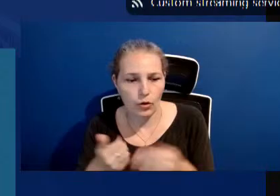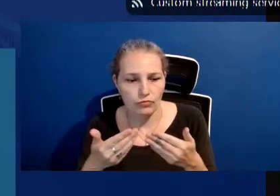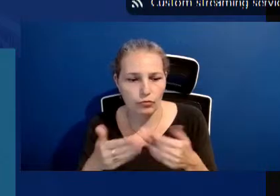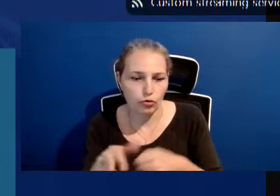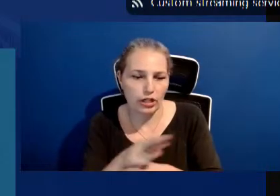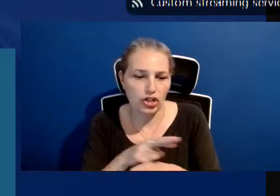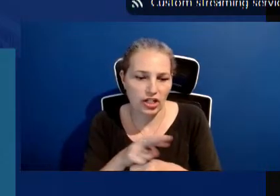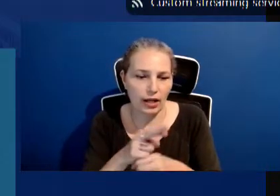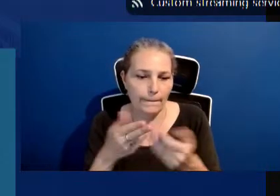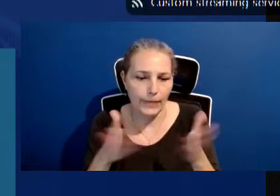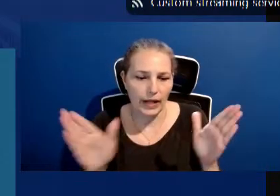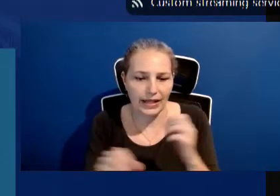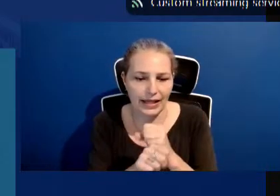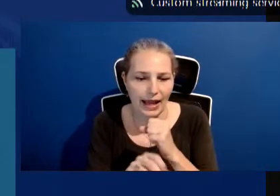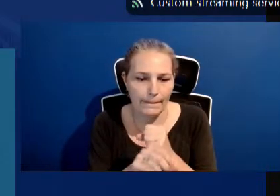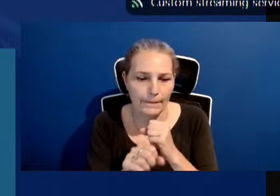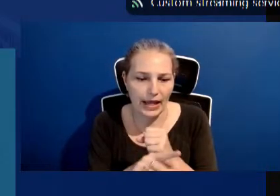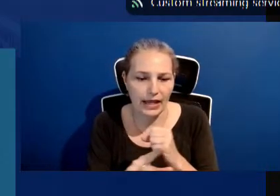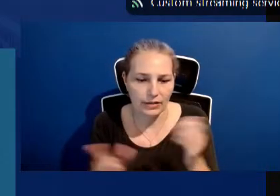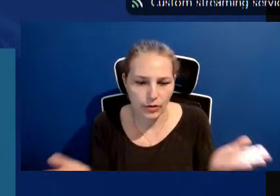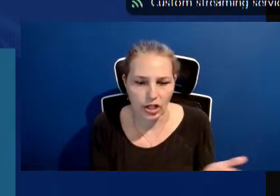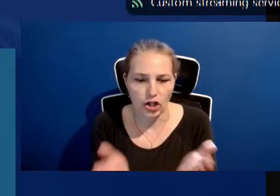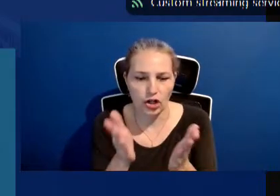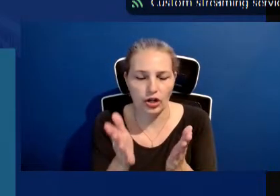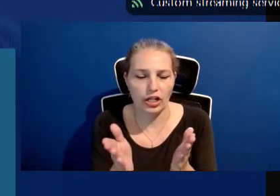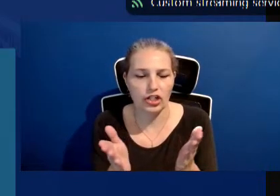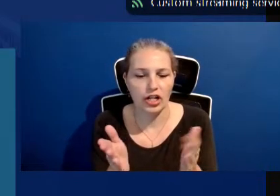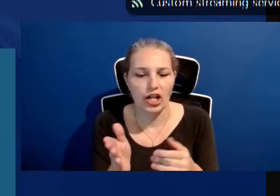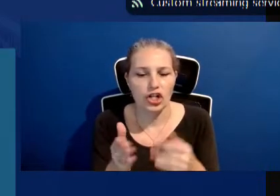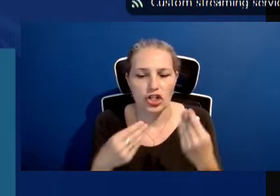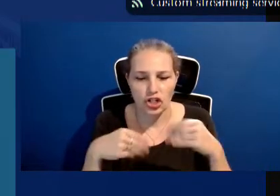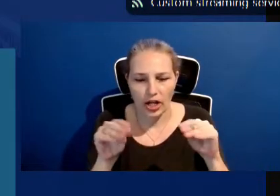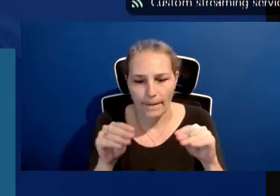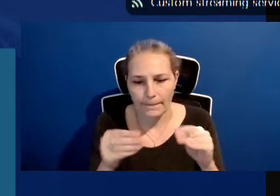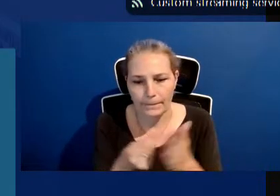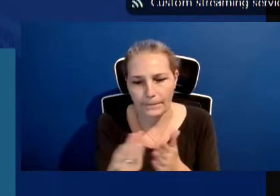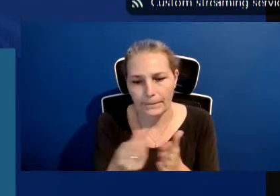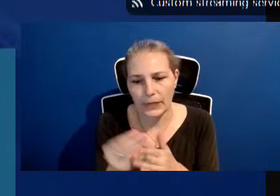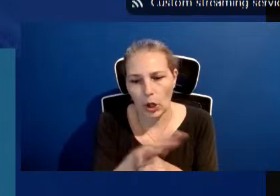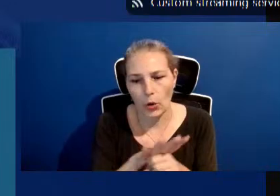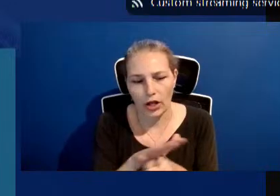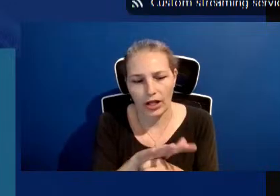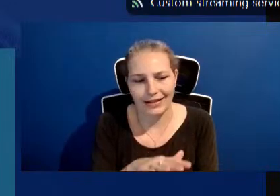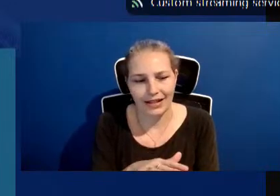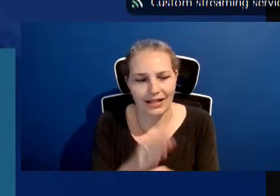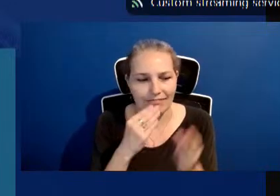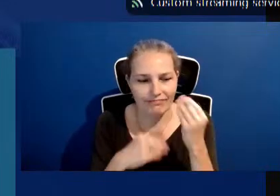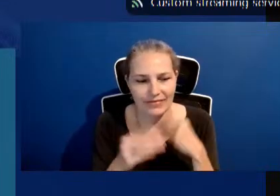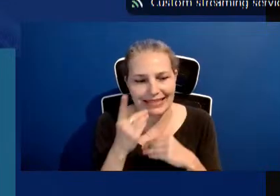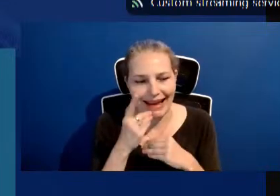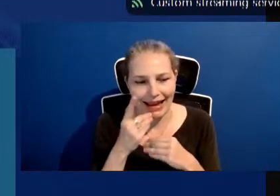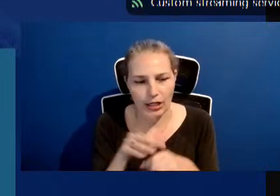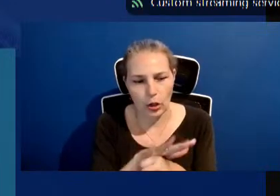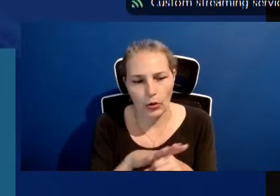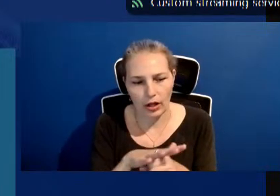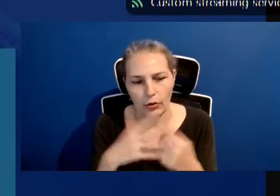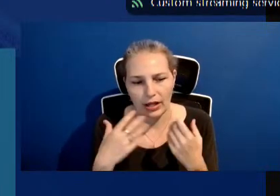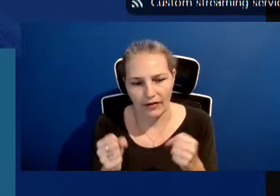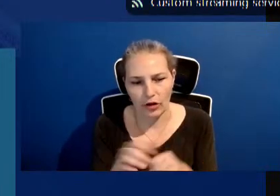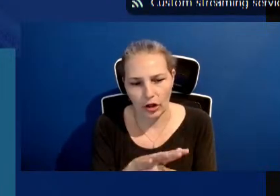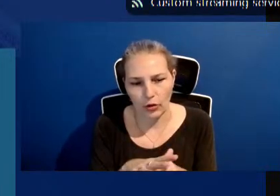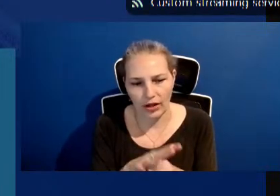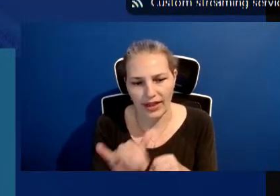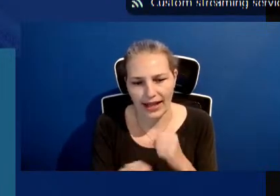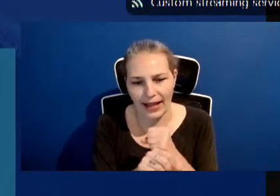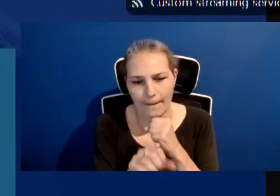will encourage the idea of a Shop Local, Dine Local, Recover Local campaign that will encourage consumers to support local